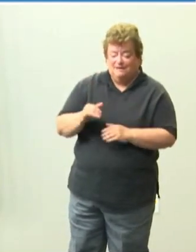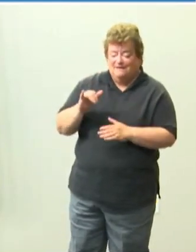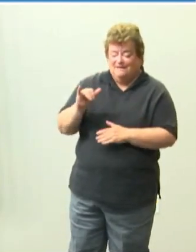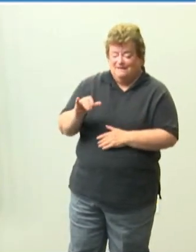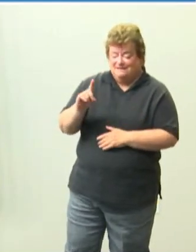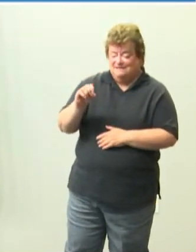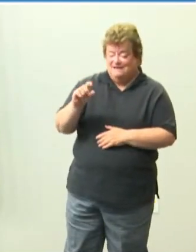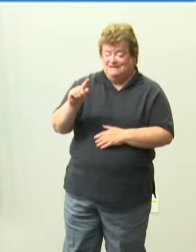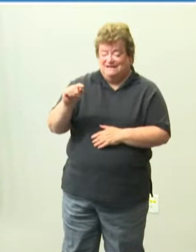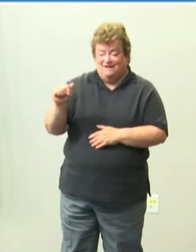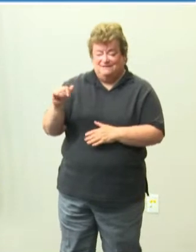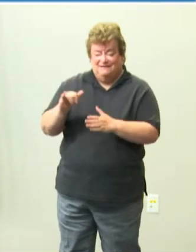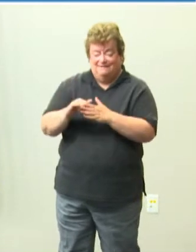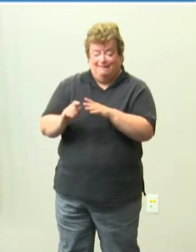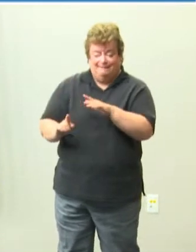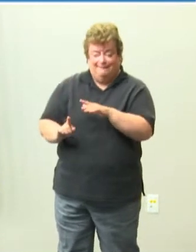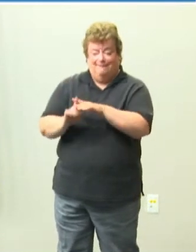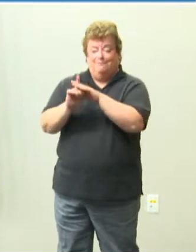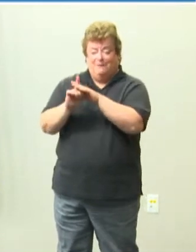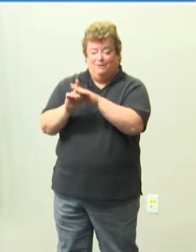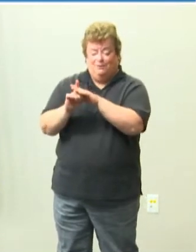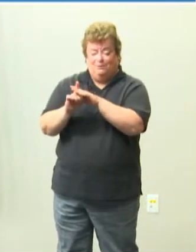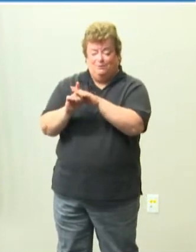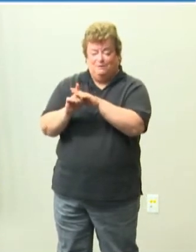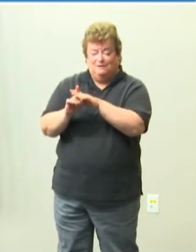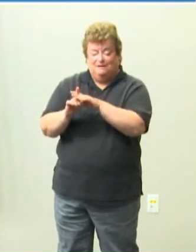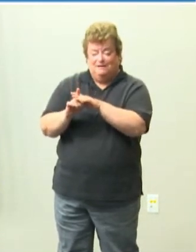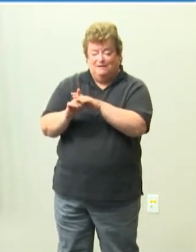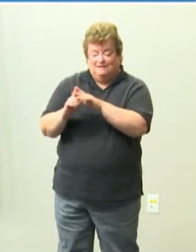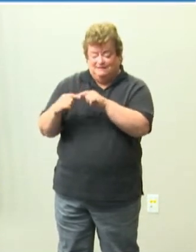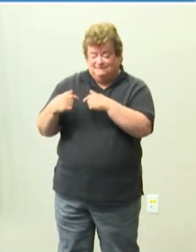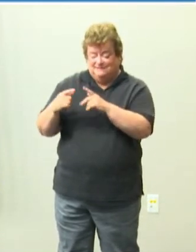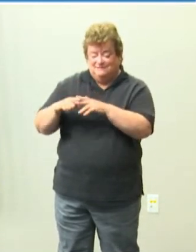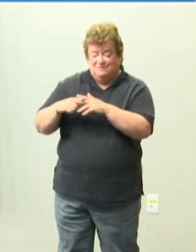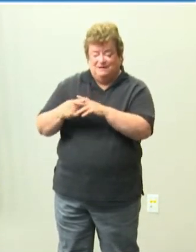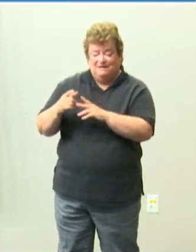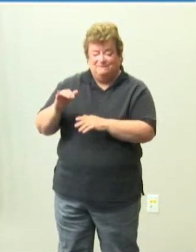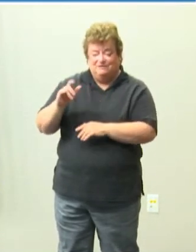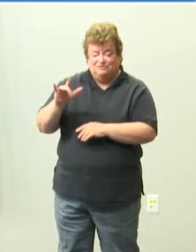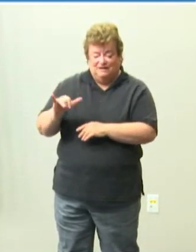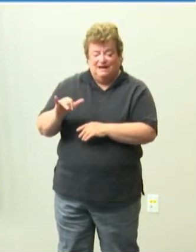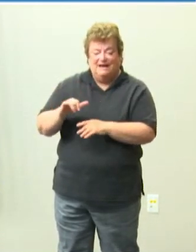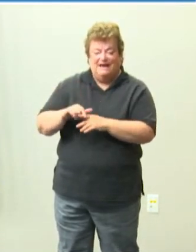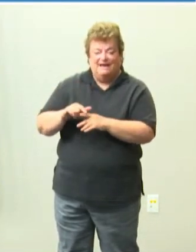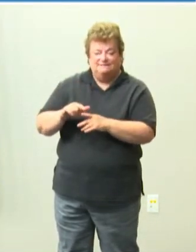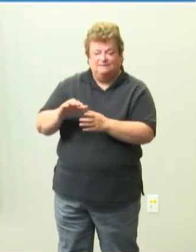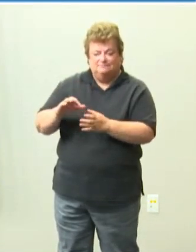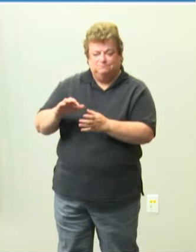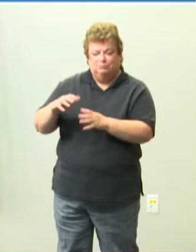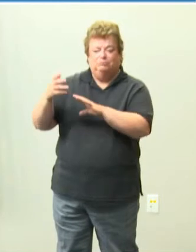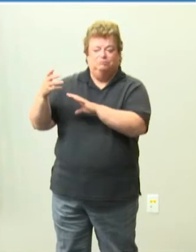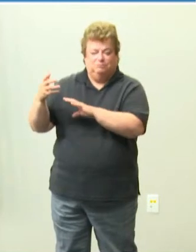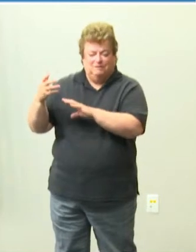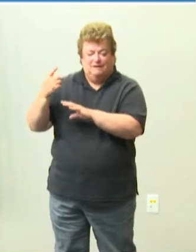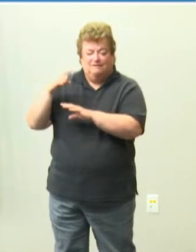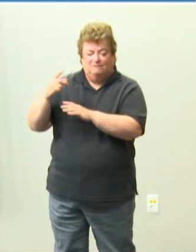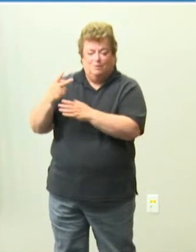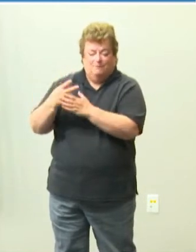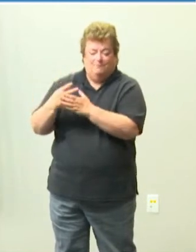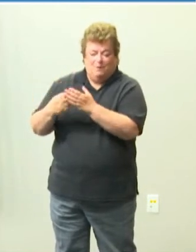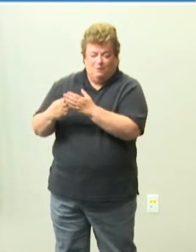that's appeared and since the middle of July has really created havoc for both